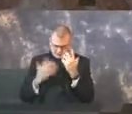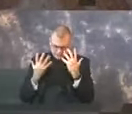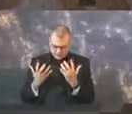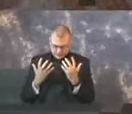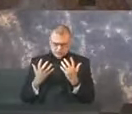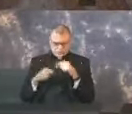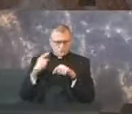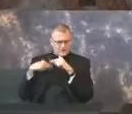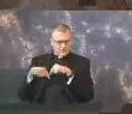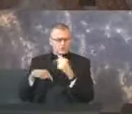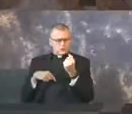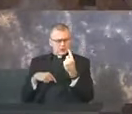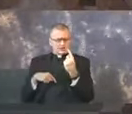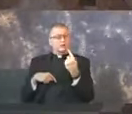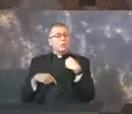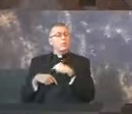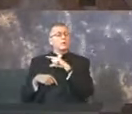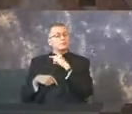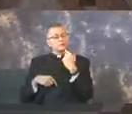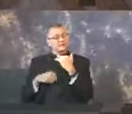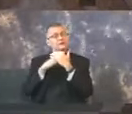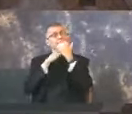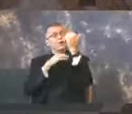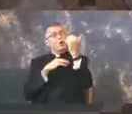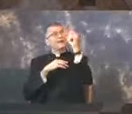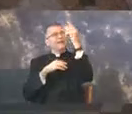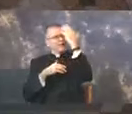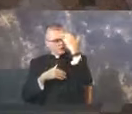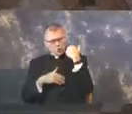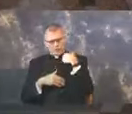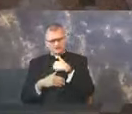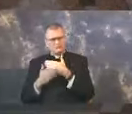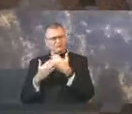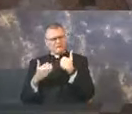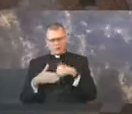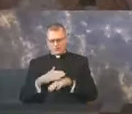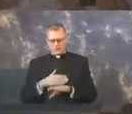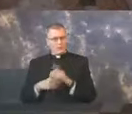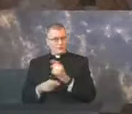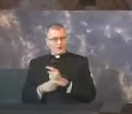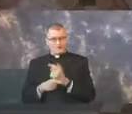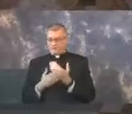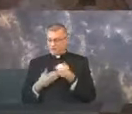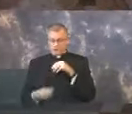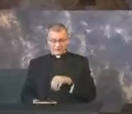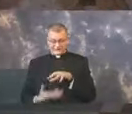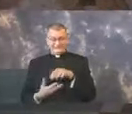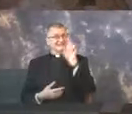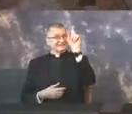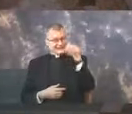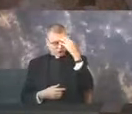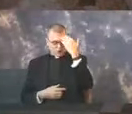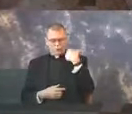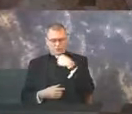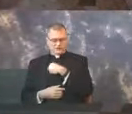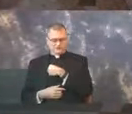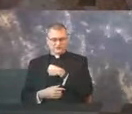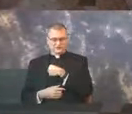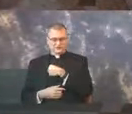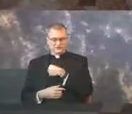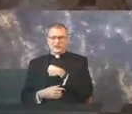us has been known to Jesus even before we were conceived. On that basis, we can say that from